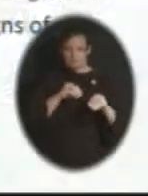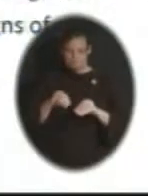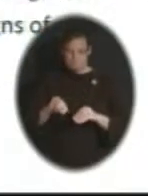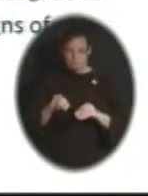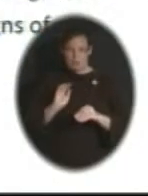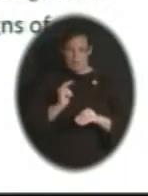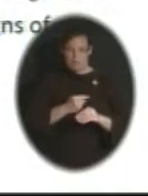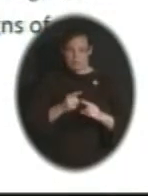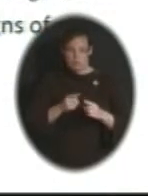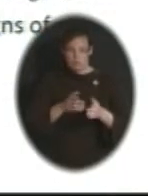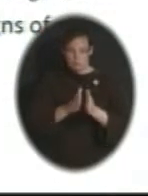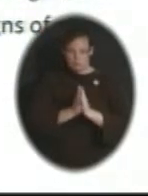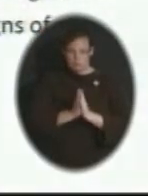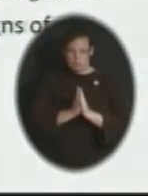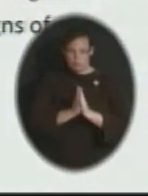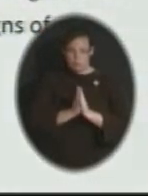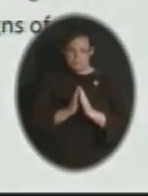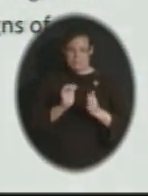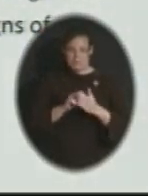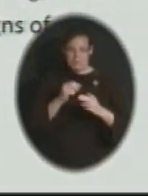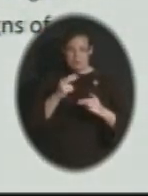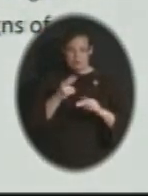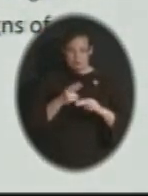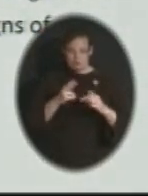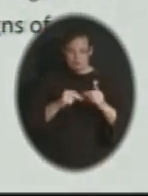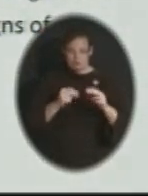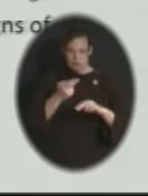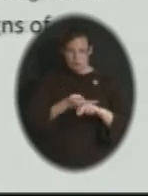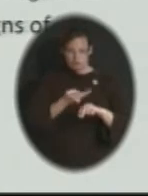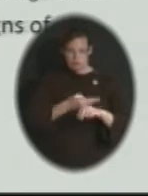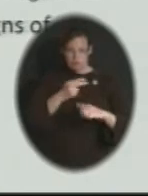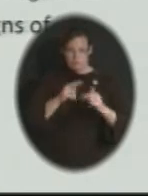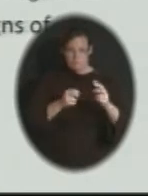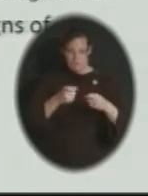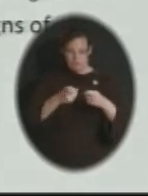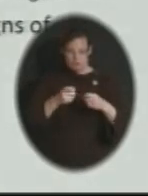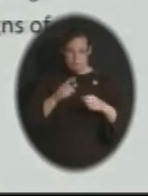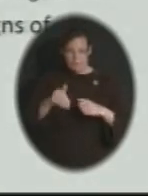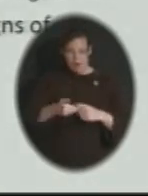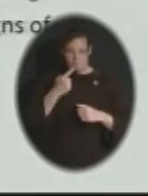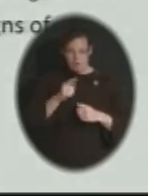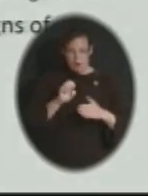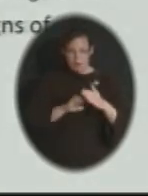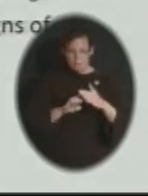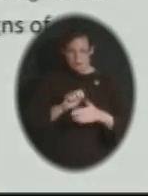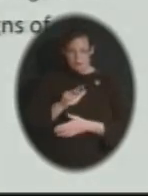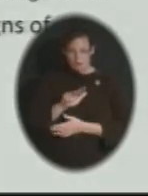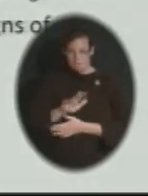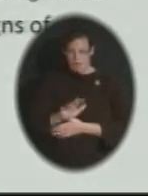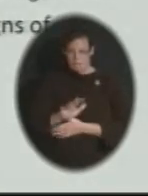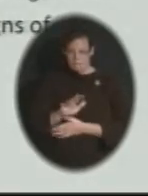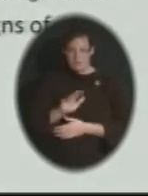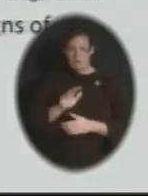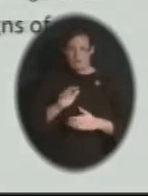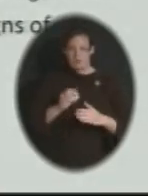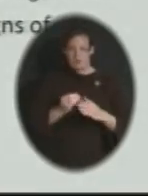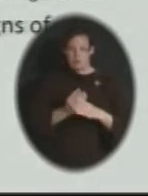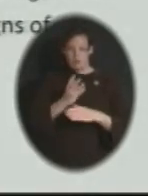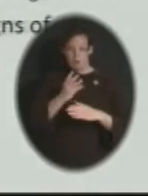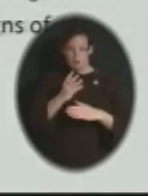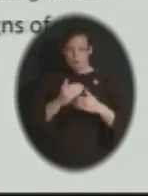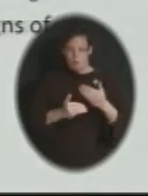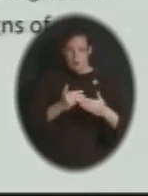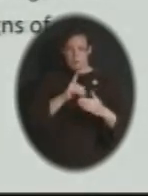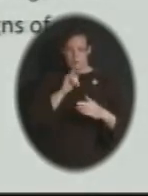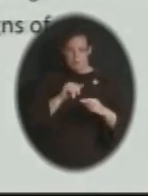requesting that a construction manager be hired to begin construction of Elementary 35. The growth pressures